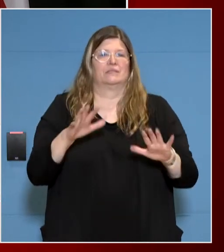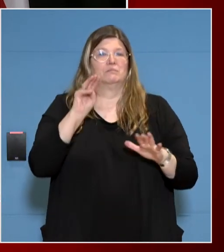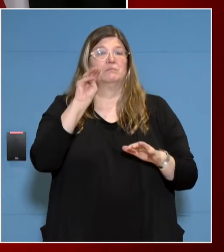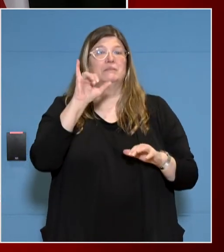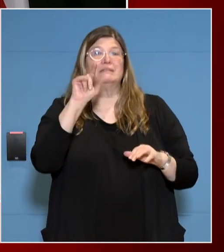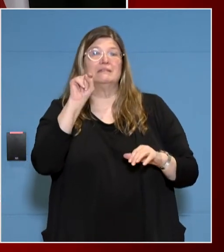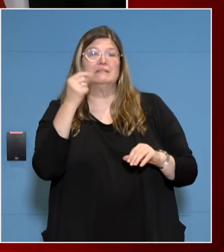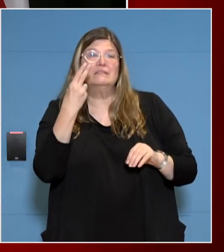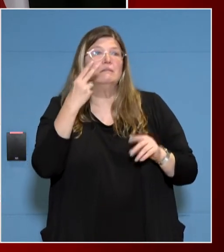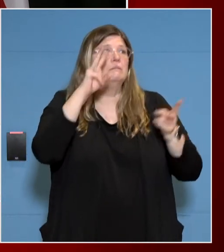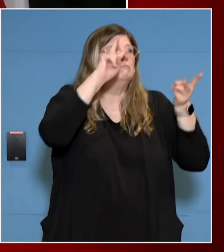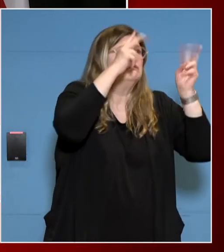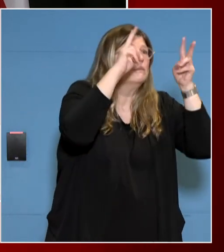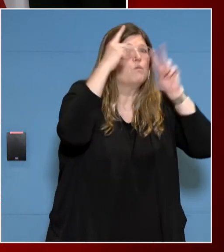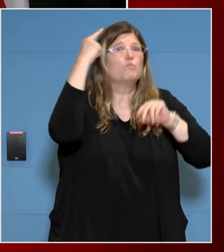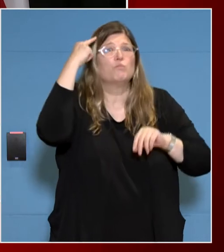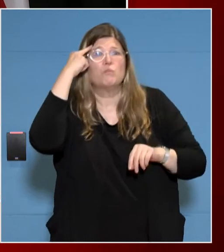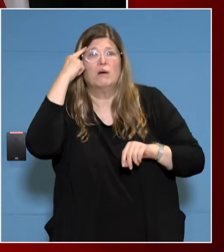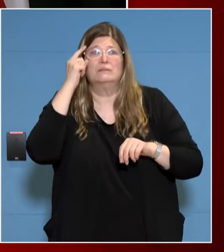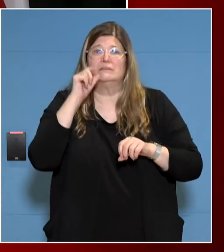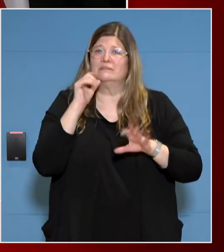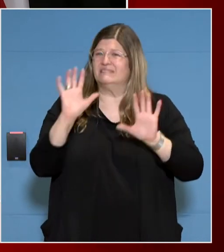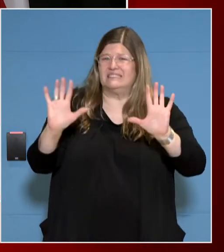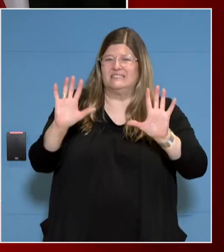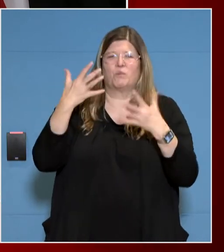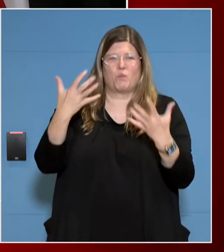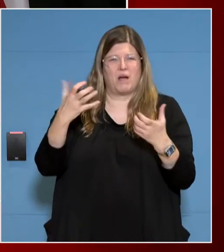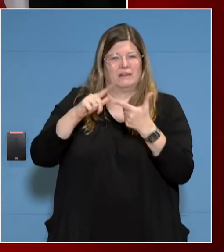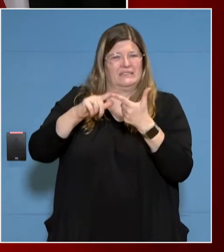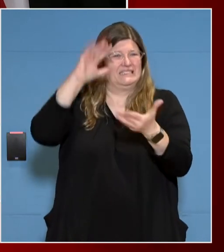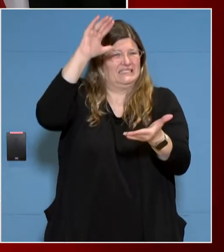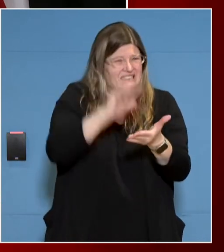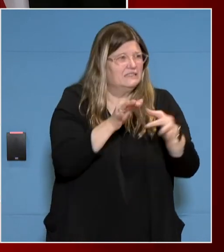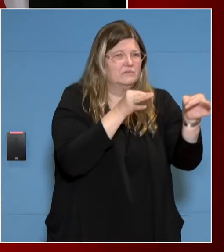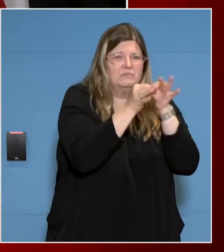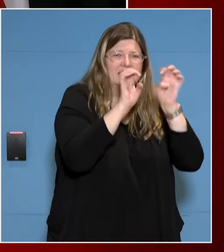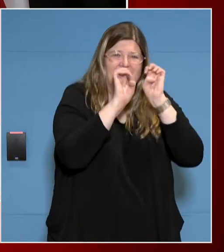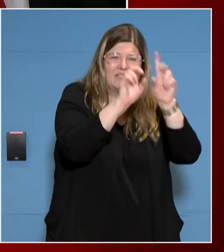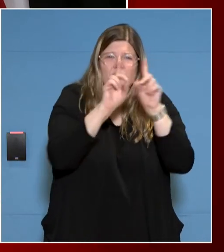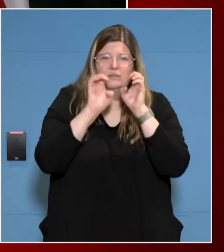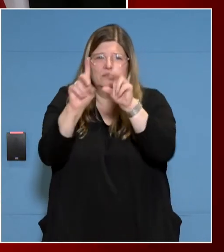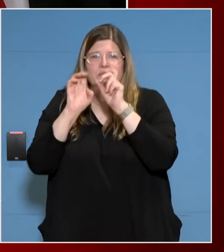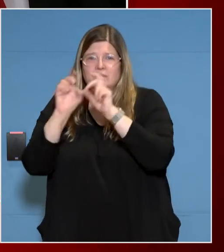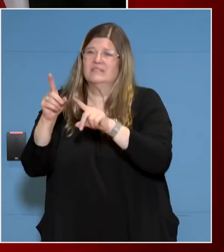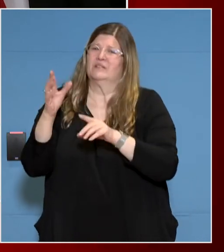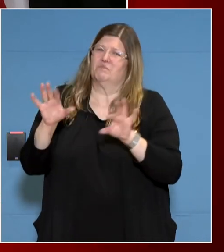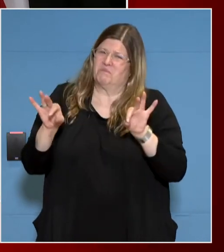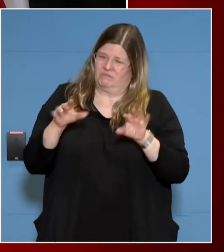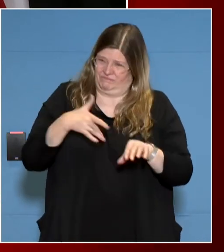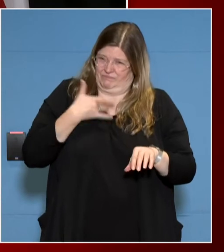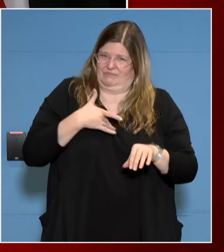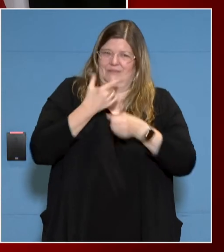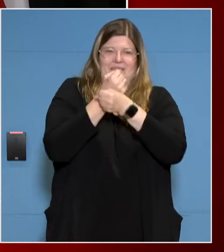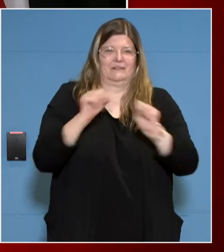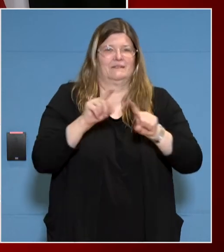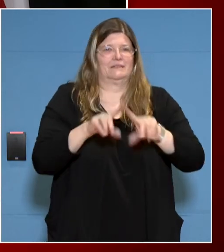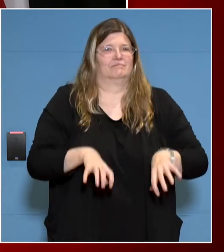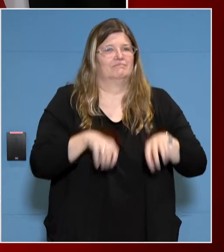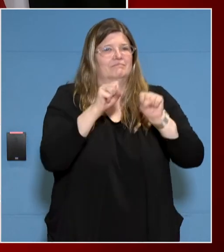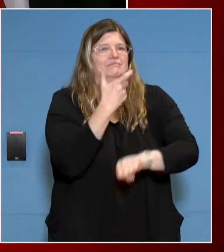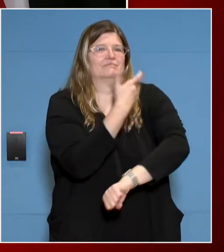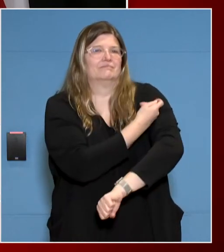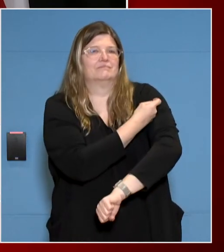our community feel safe and confident in getting this critical shot. I got my shot. I actually got my second shot here